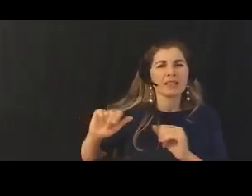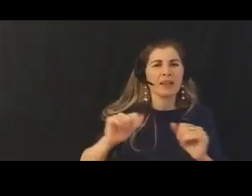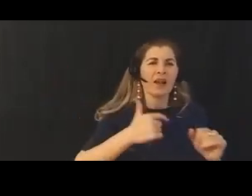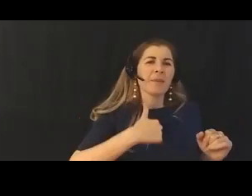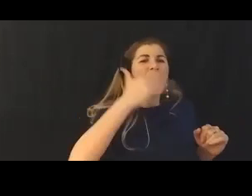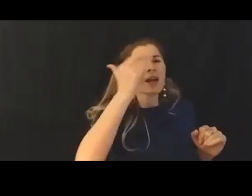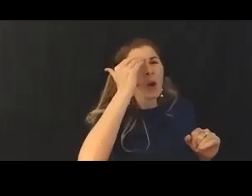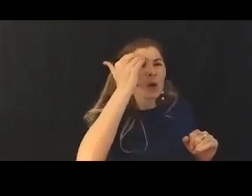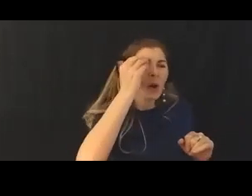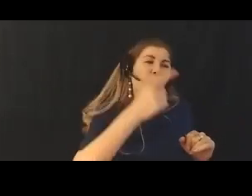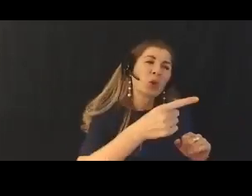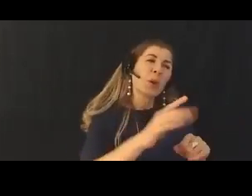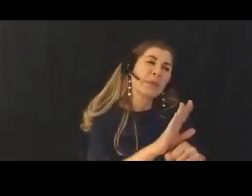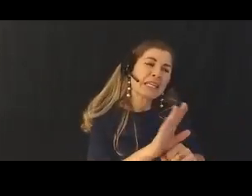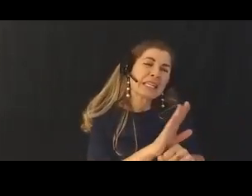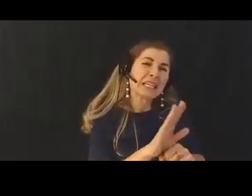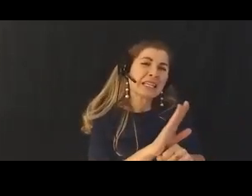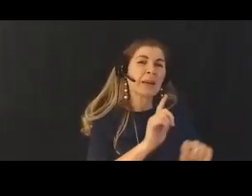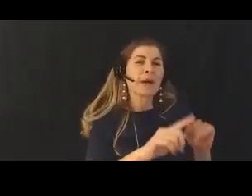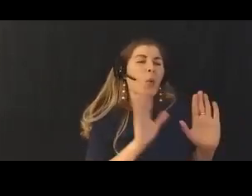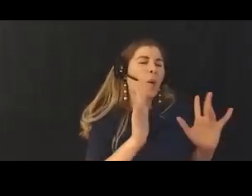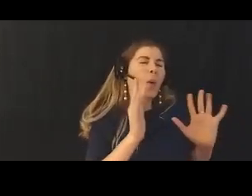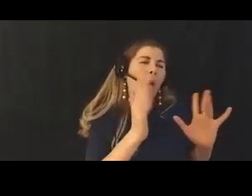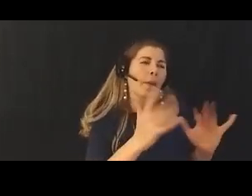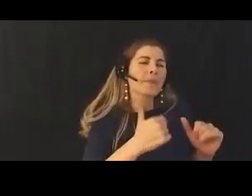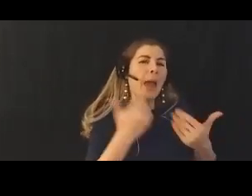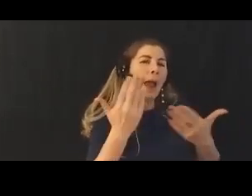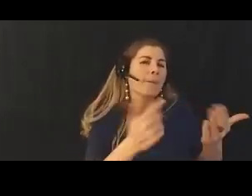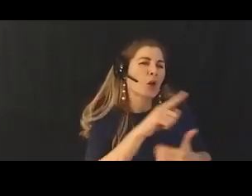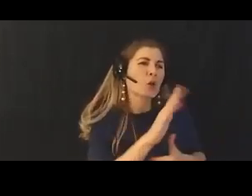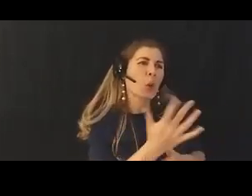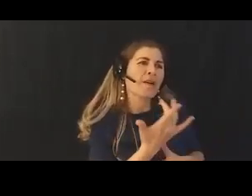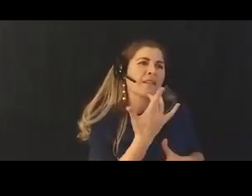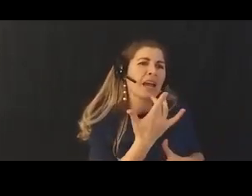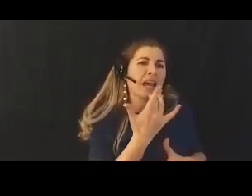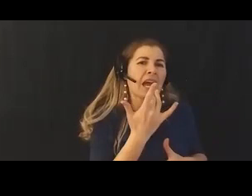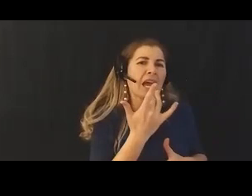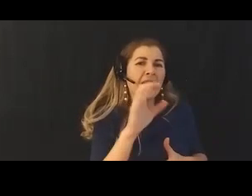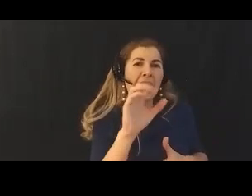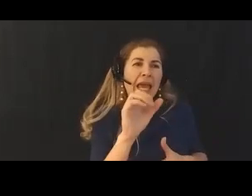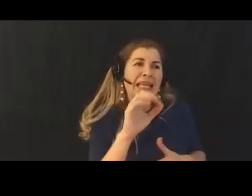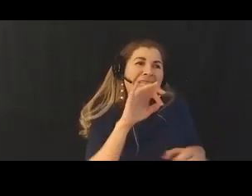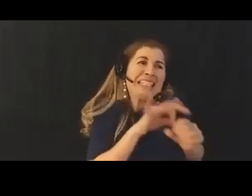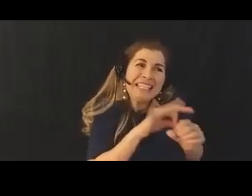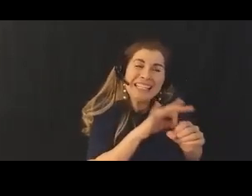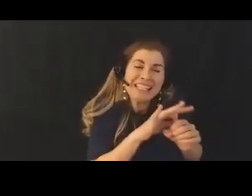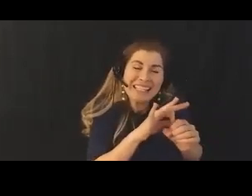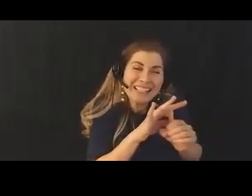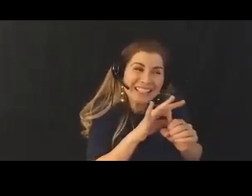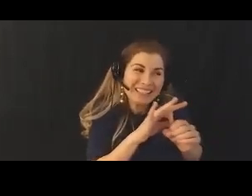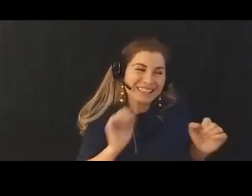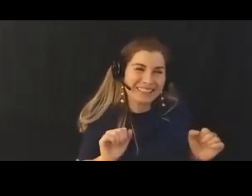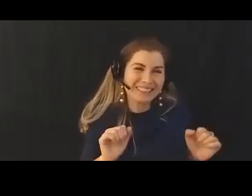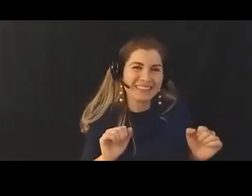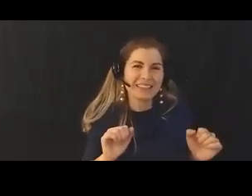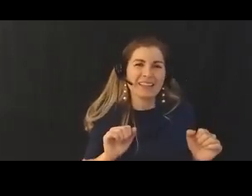you're very busy, but listen, I brought you your favorite chamomile tea. That's